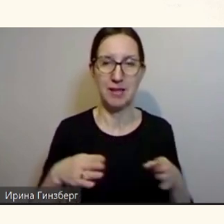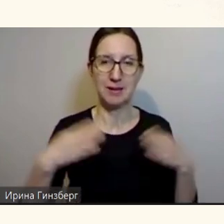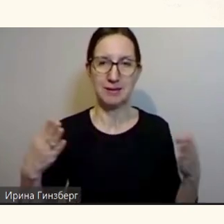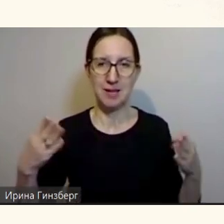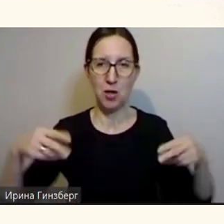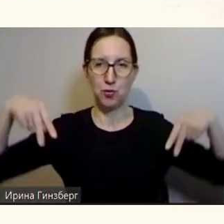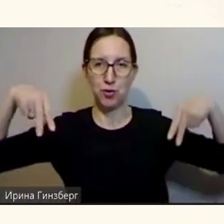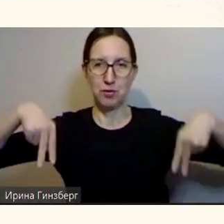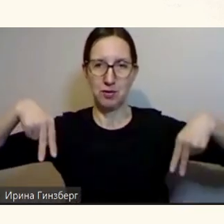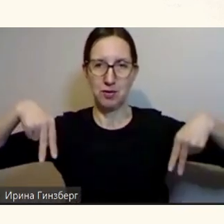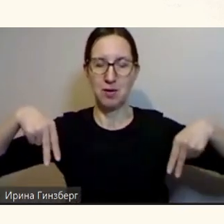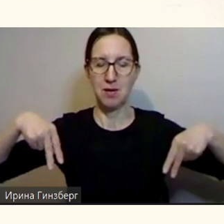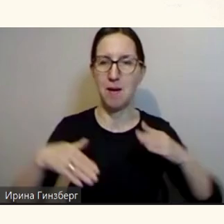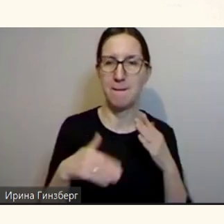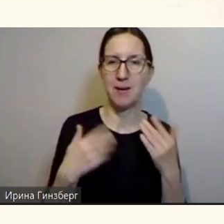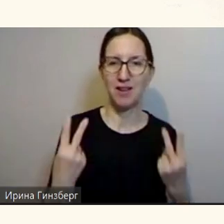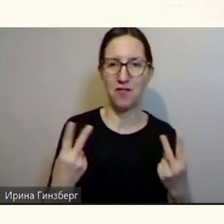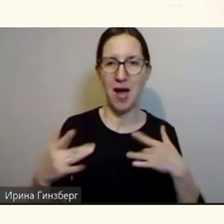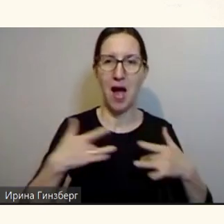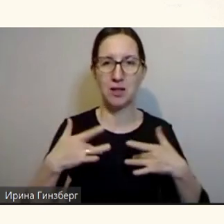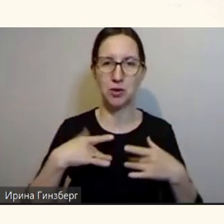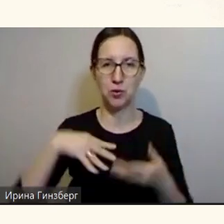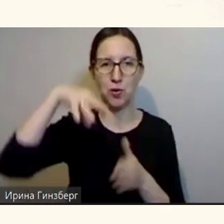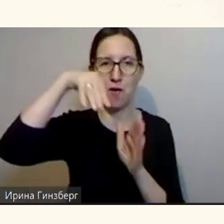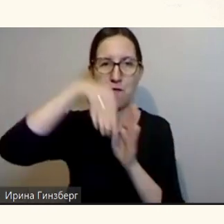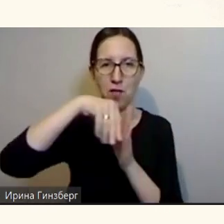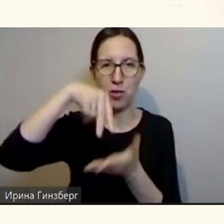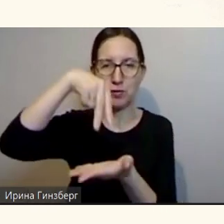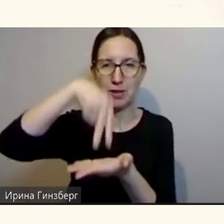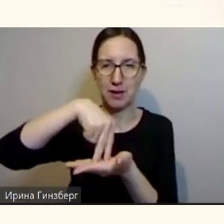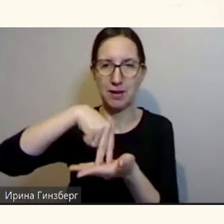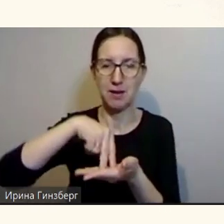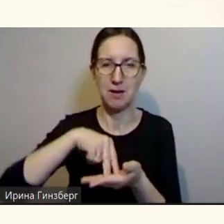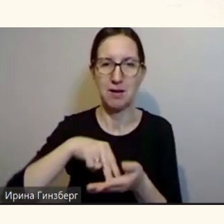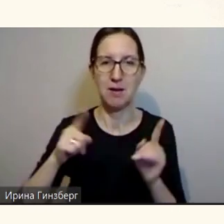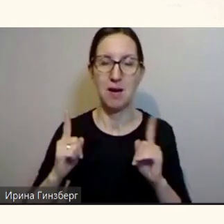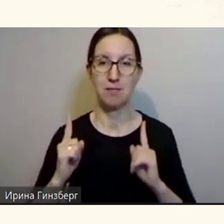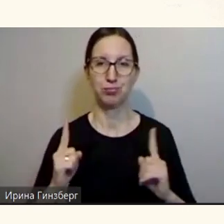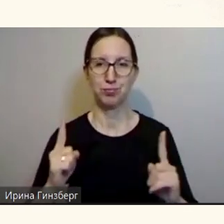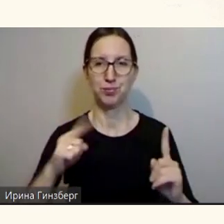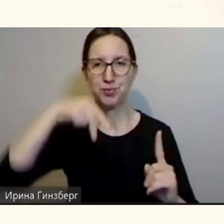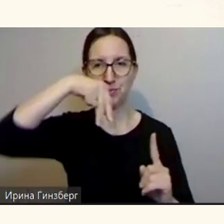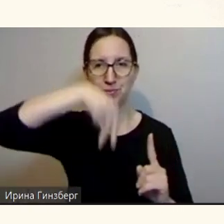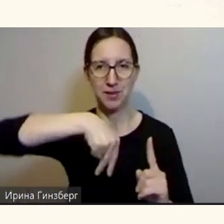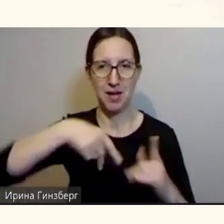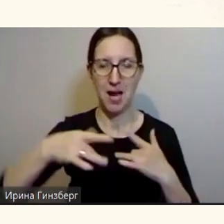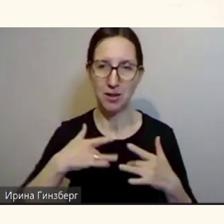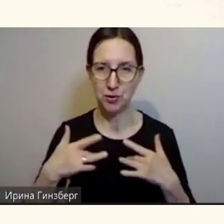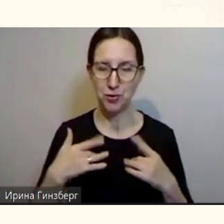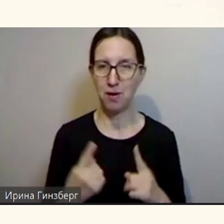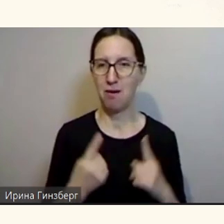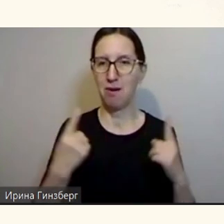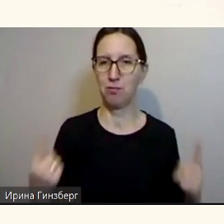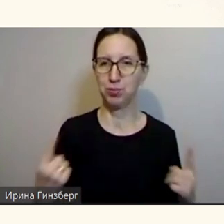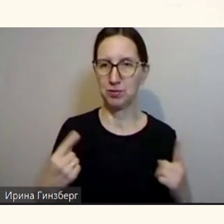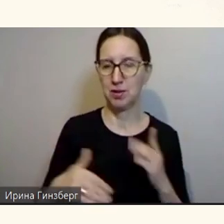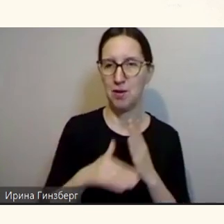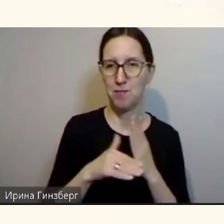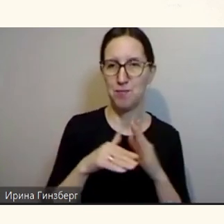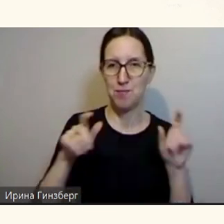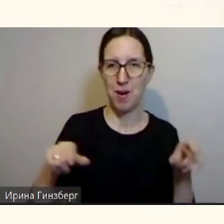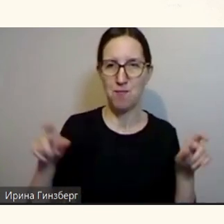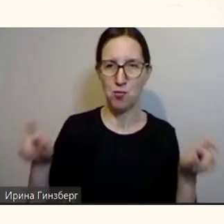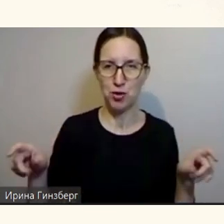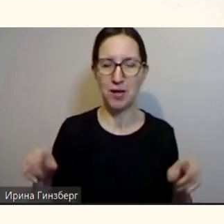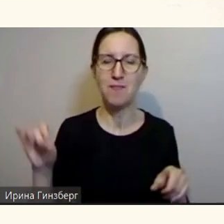but they just lined up for the shot. But they again had to walk inside the